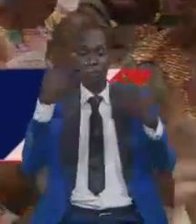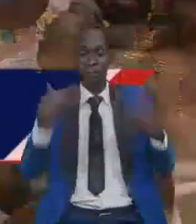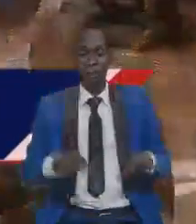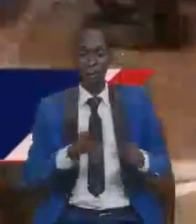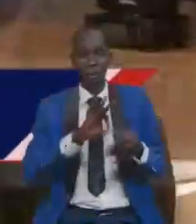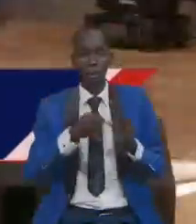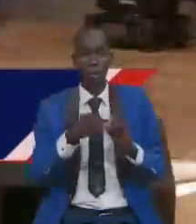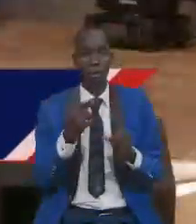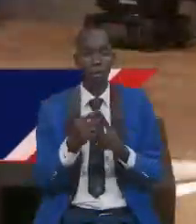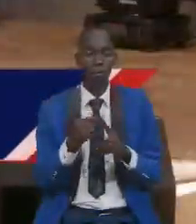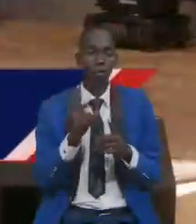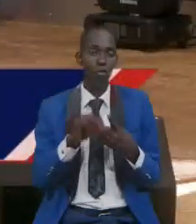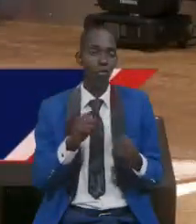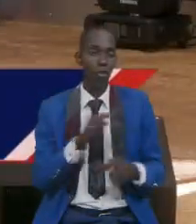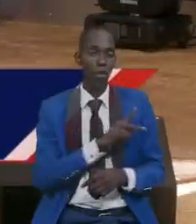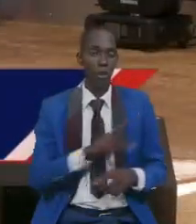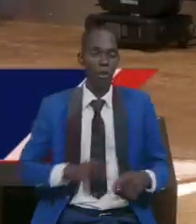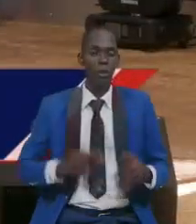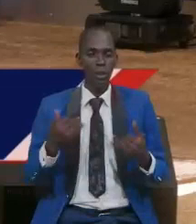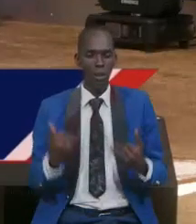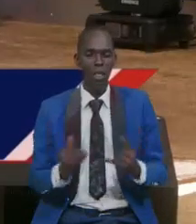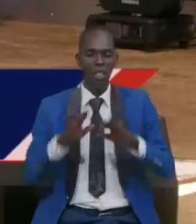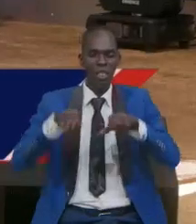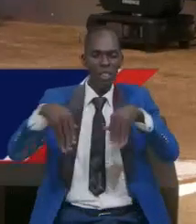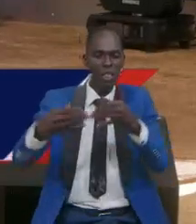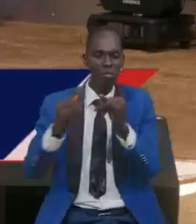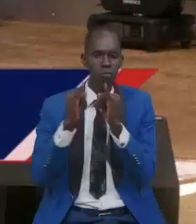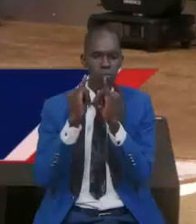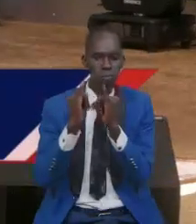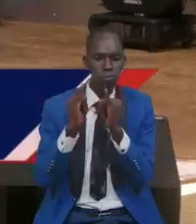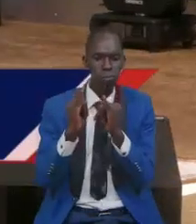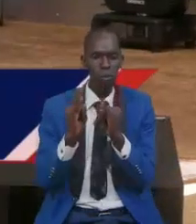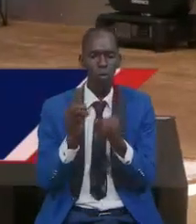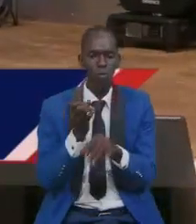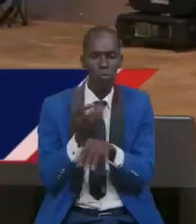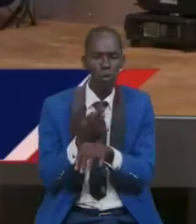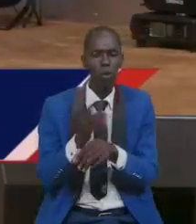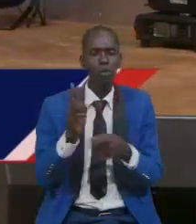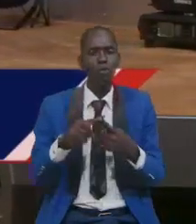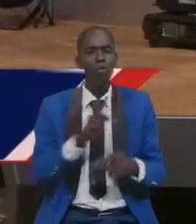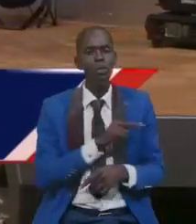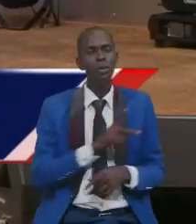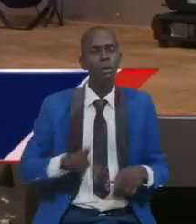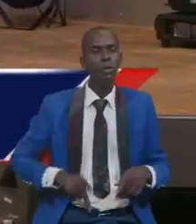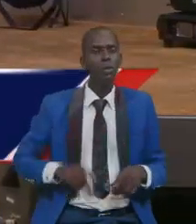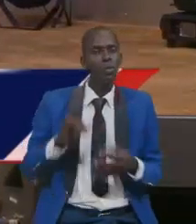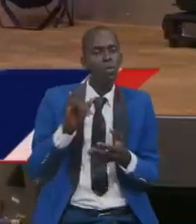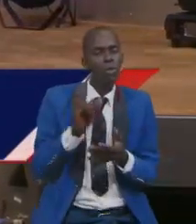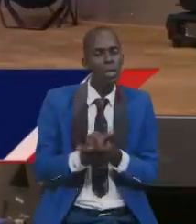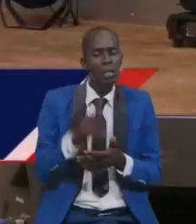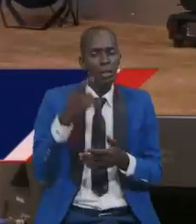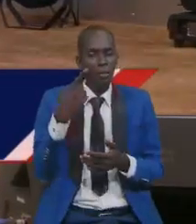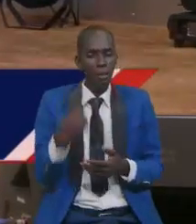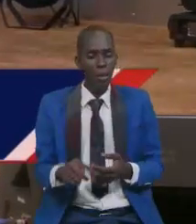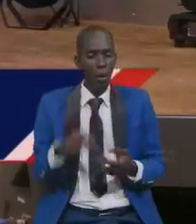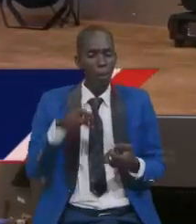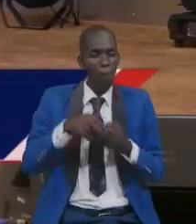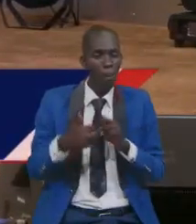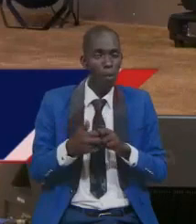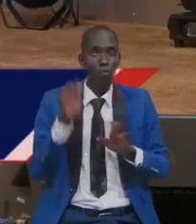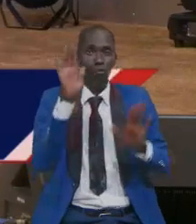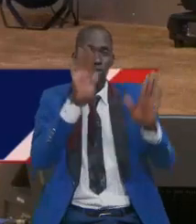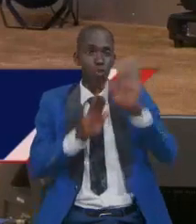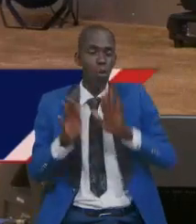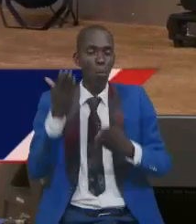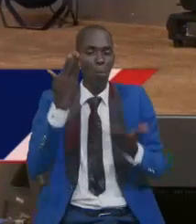exhortation, an instruction, what to do so that this calamity might still be avoided.